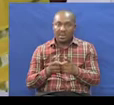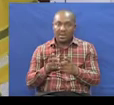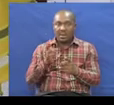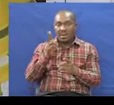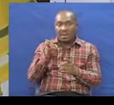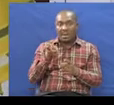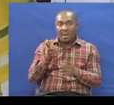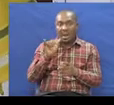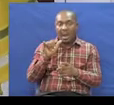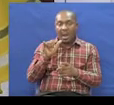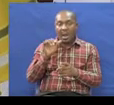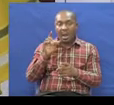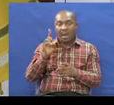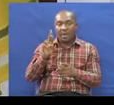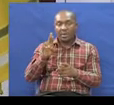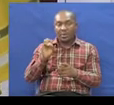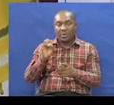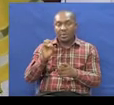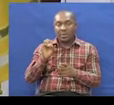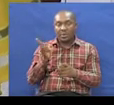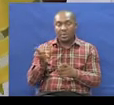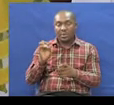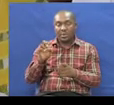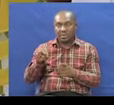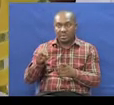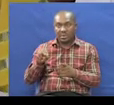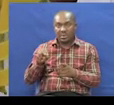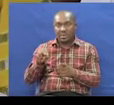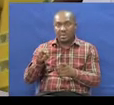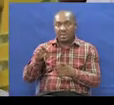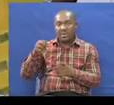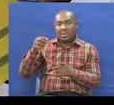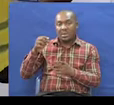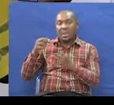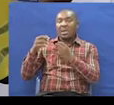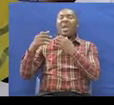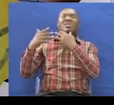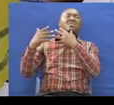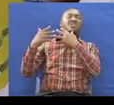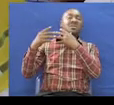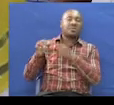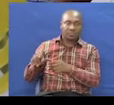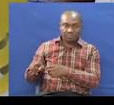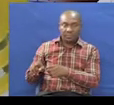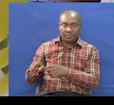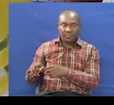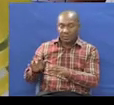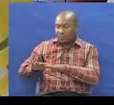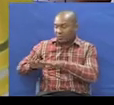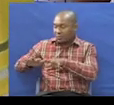gas, while this is called the gas jar. This is called the